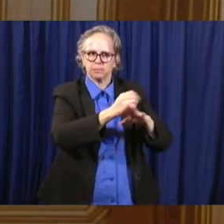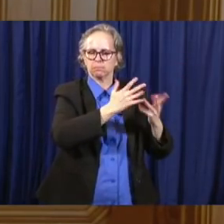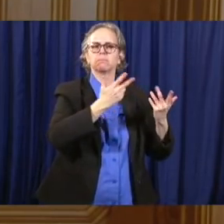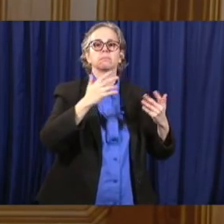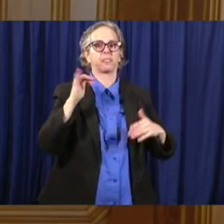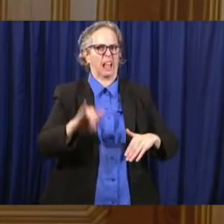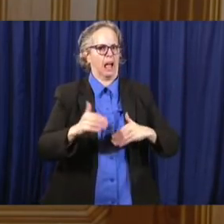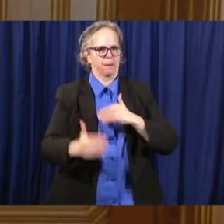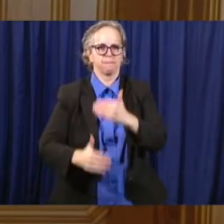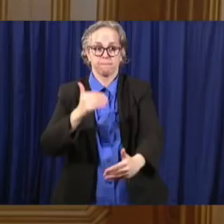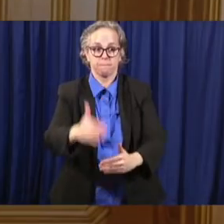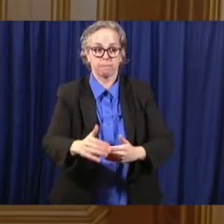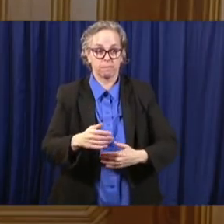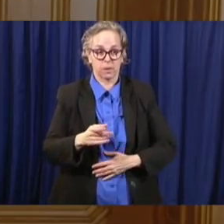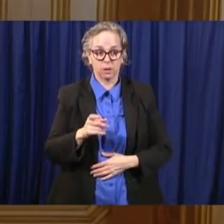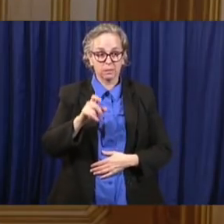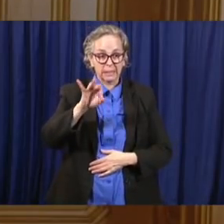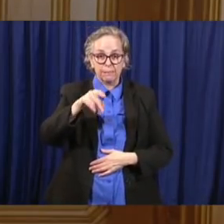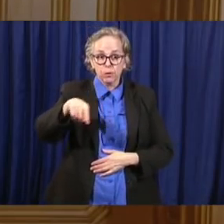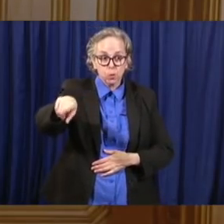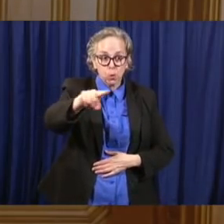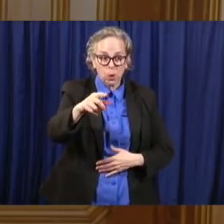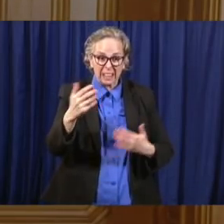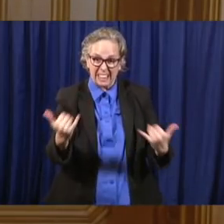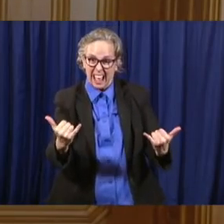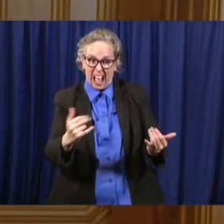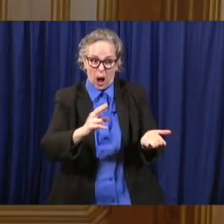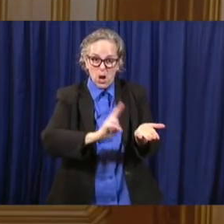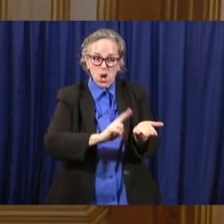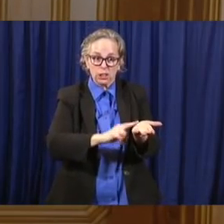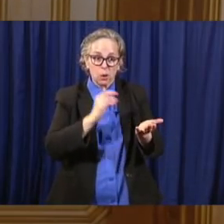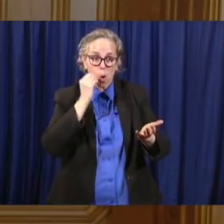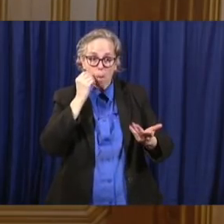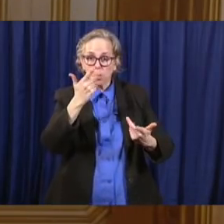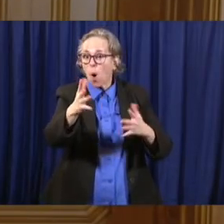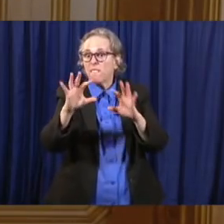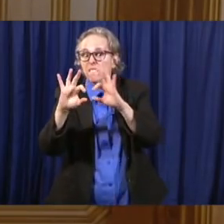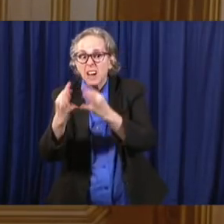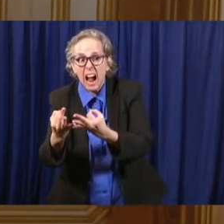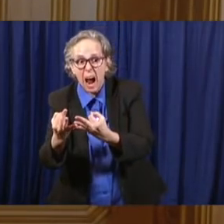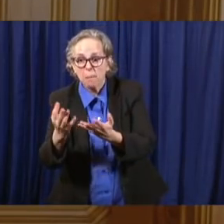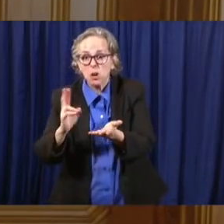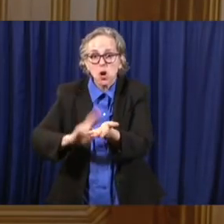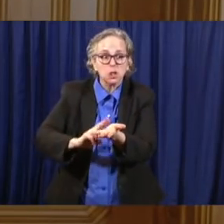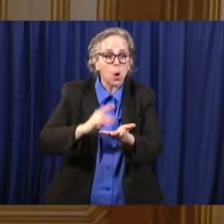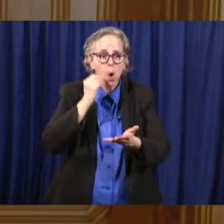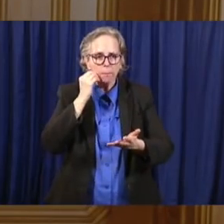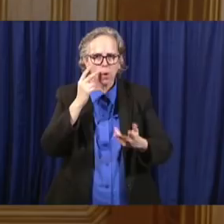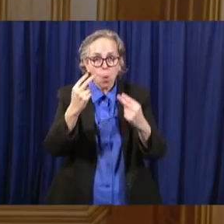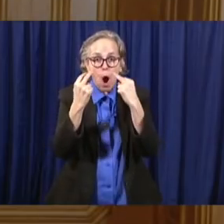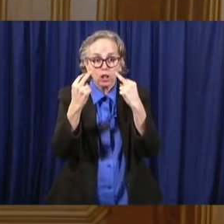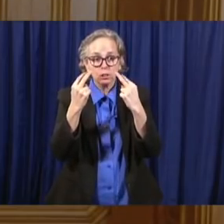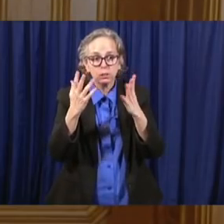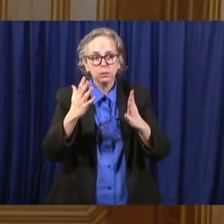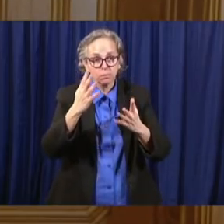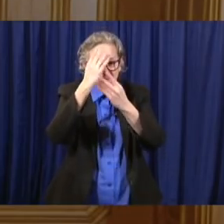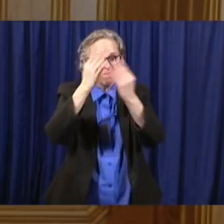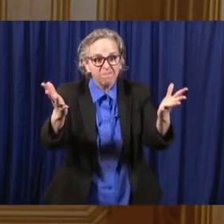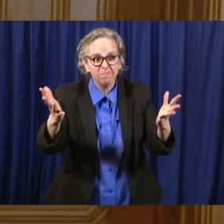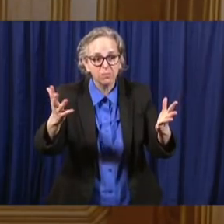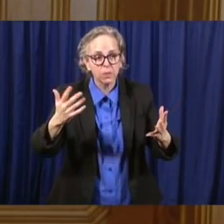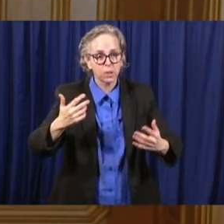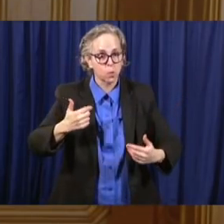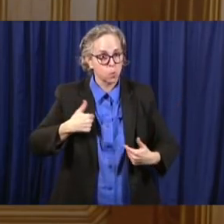in other congregate settings, or if you have a family member there, we want you to know that we are focused on this.